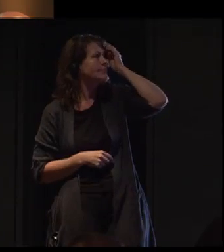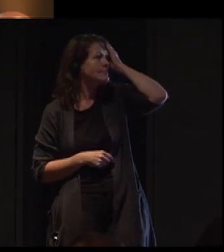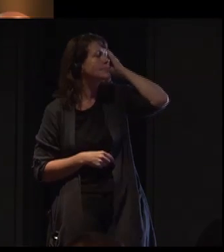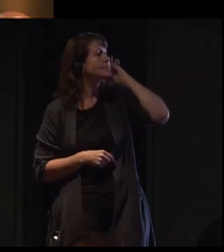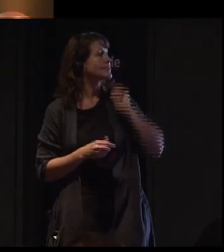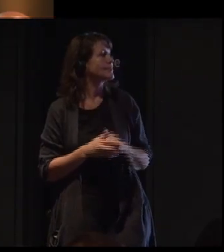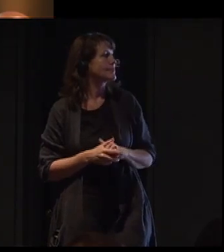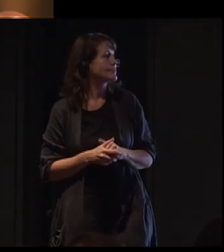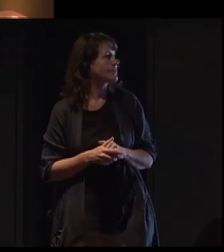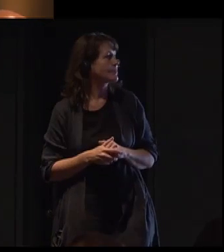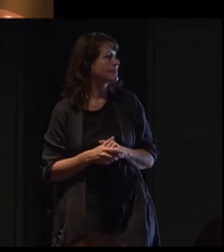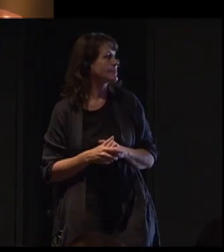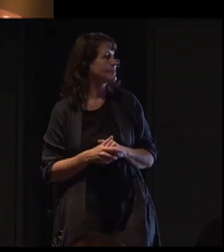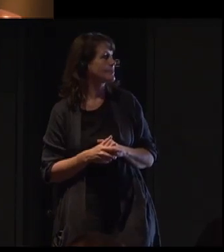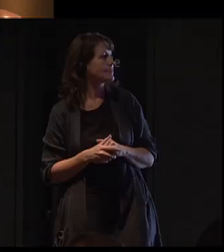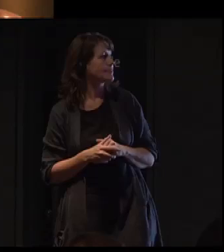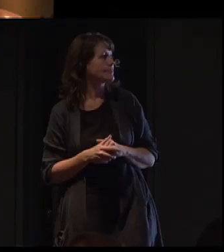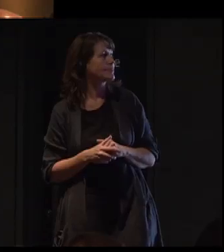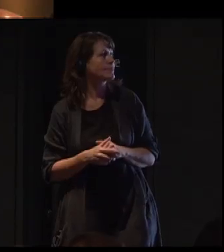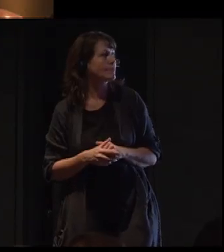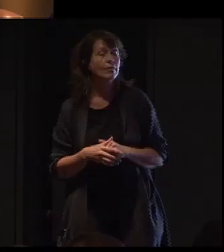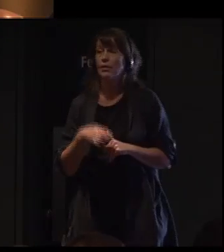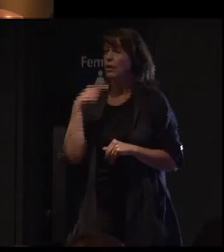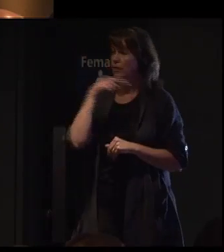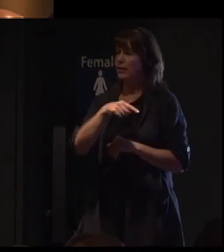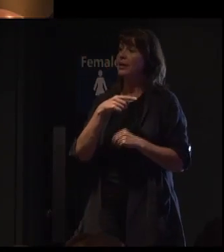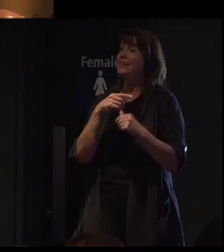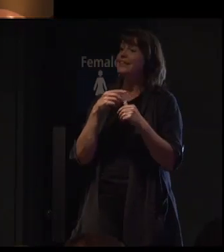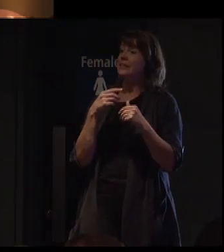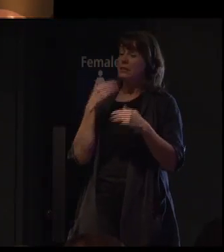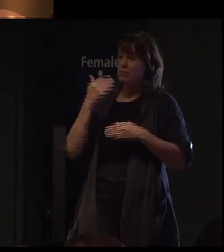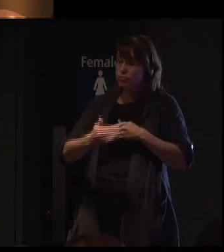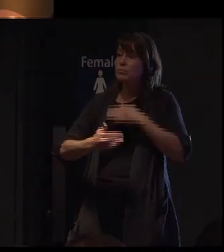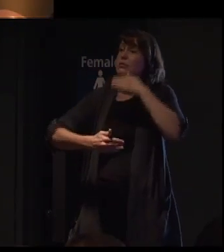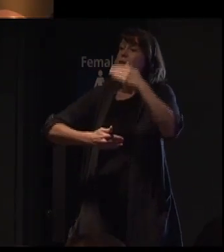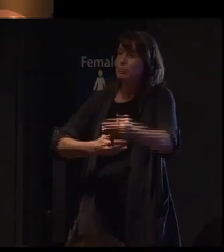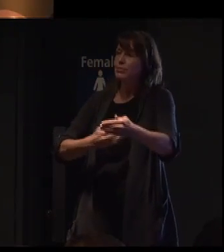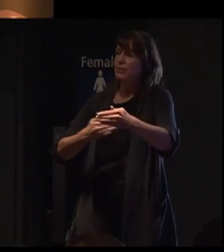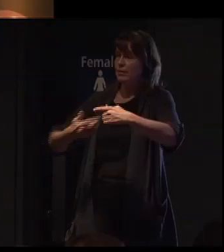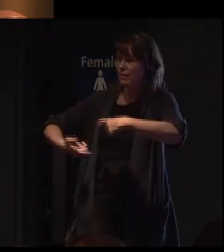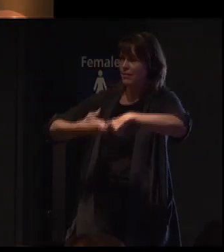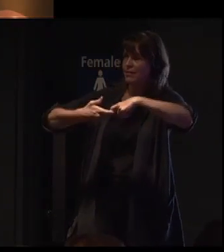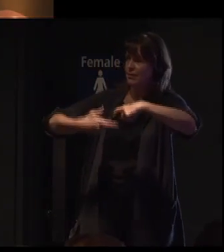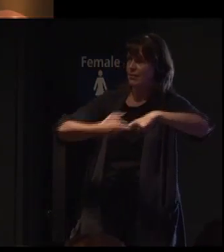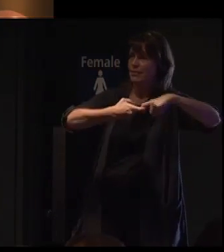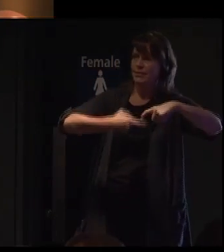But of course, all stages are interconnected. One stage leading into the next,